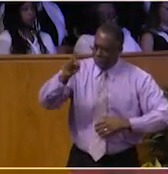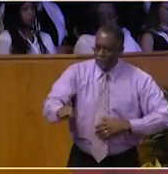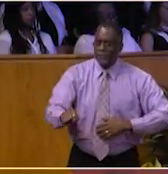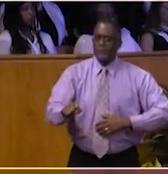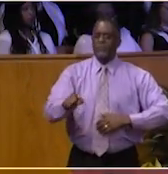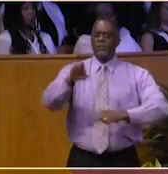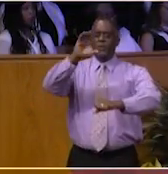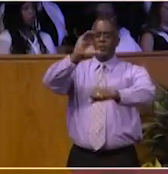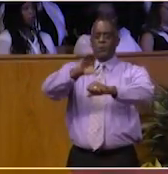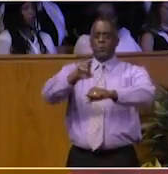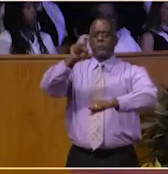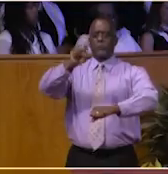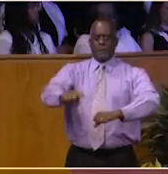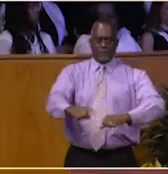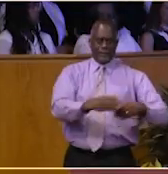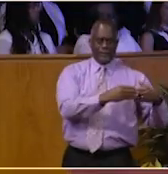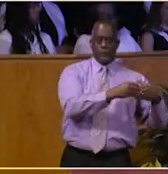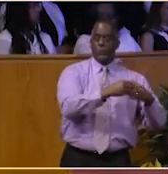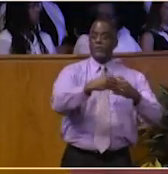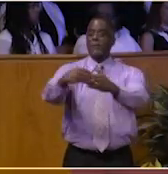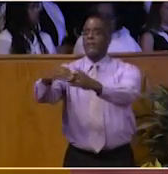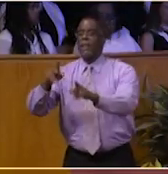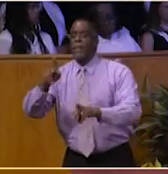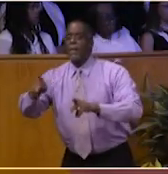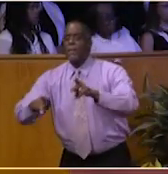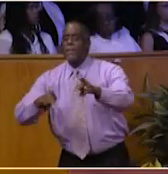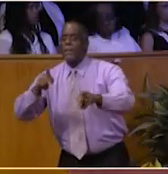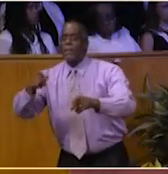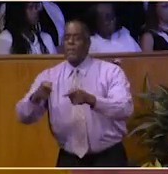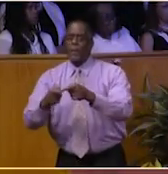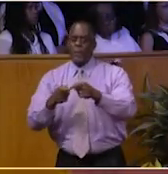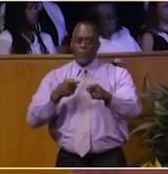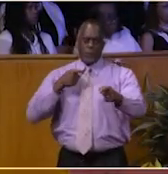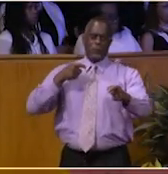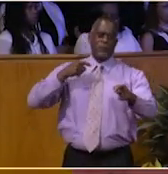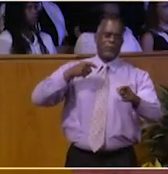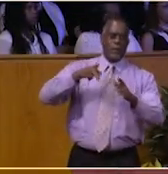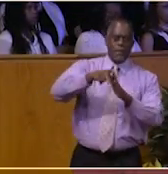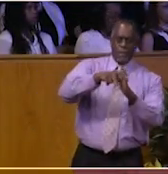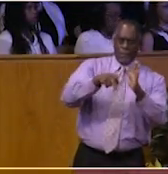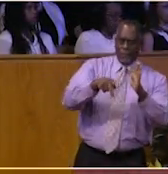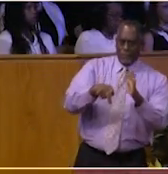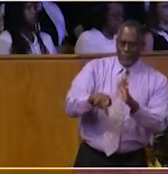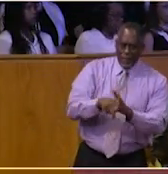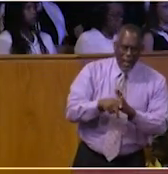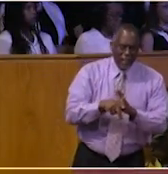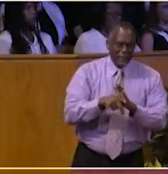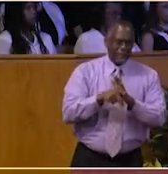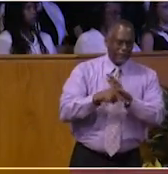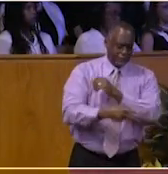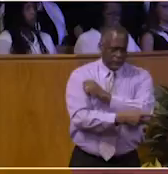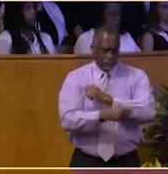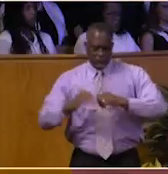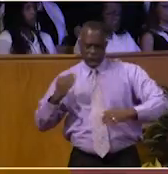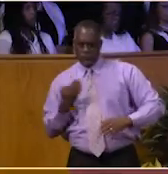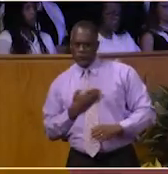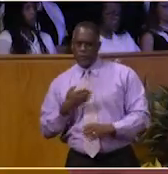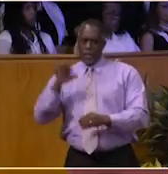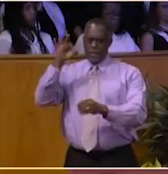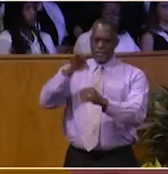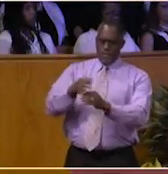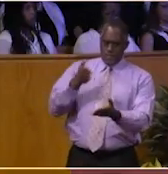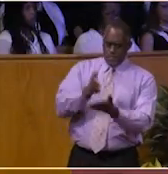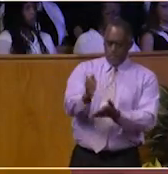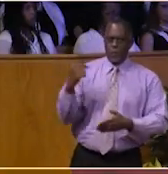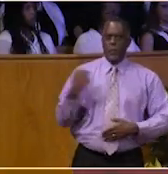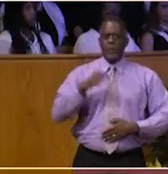It needs to lead its people from the regressive policies that strip us of our voting rights. We